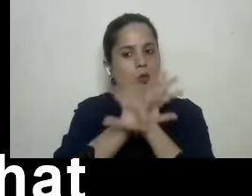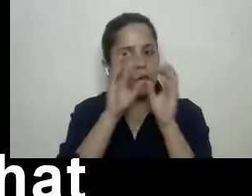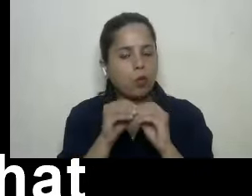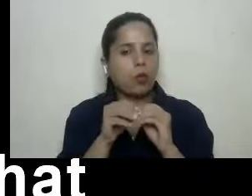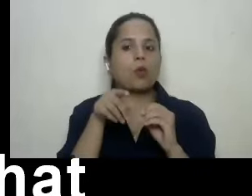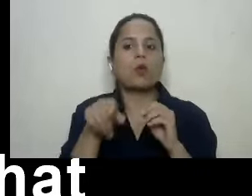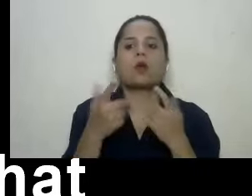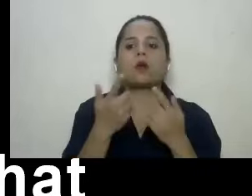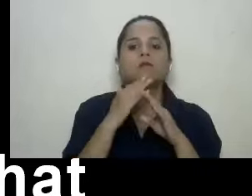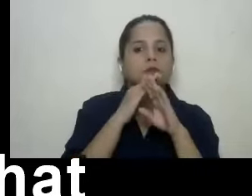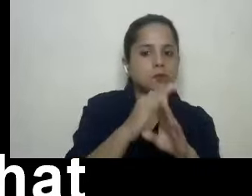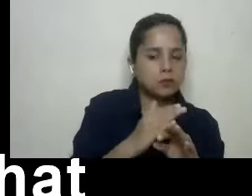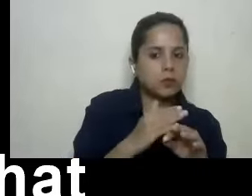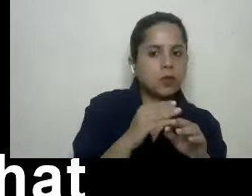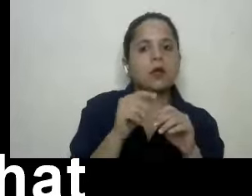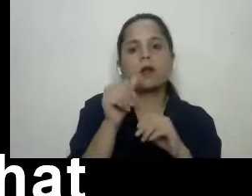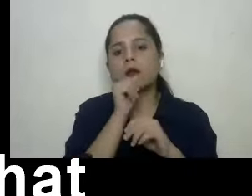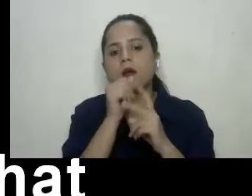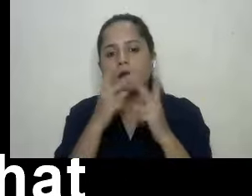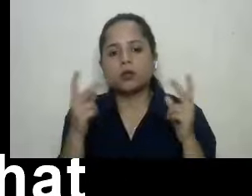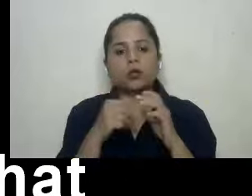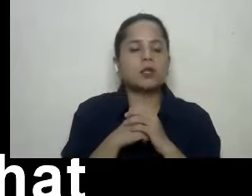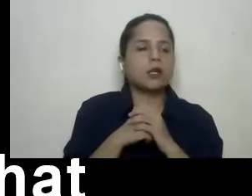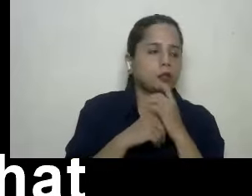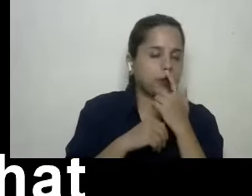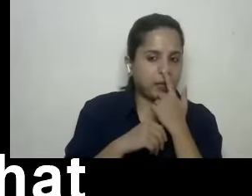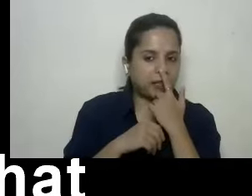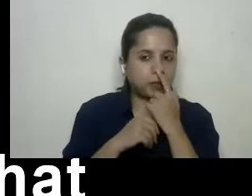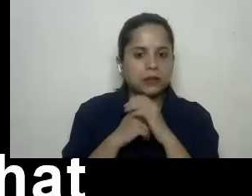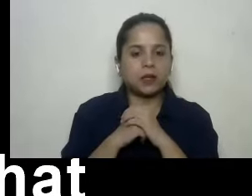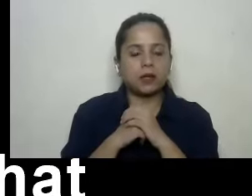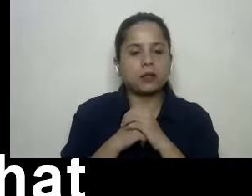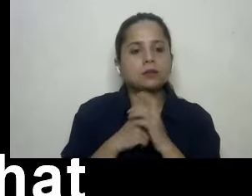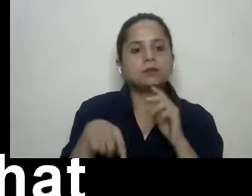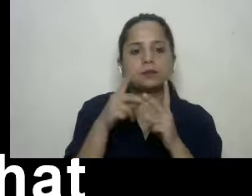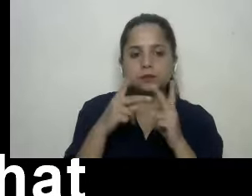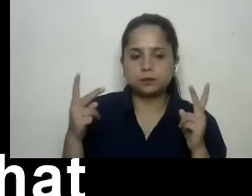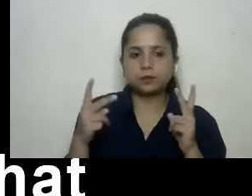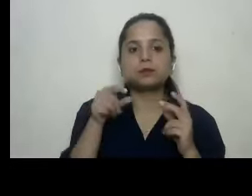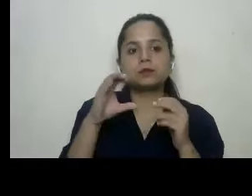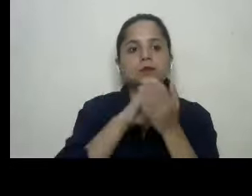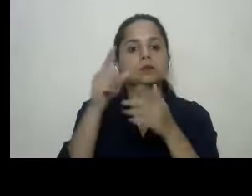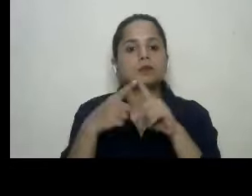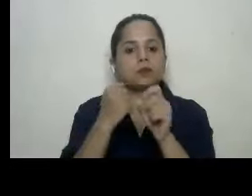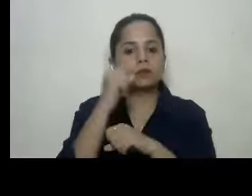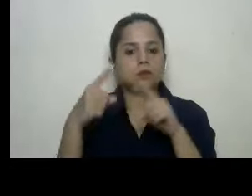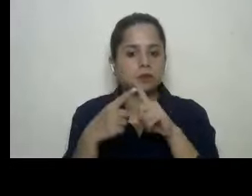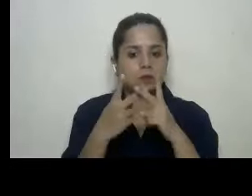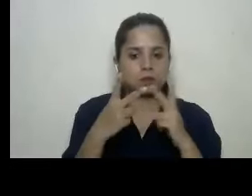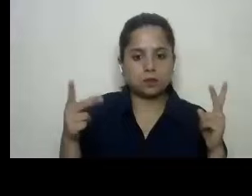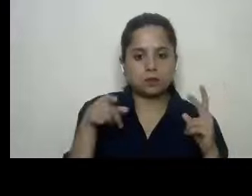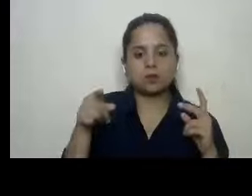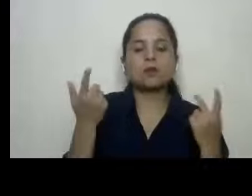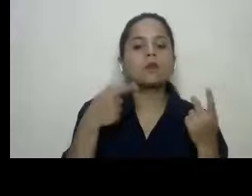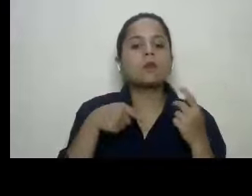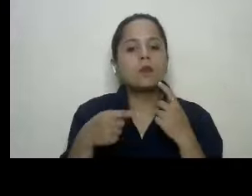security and ethical concerns. So ChatGPT is kind of a conversation